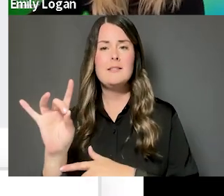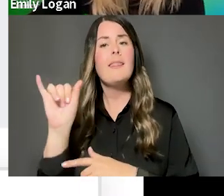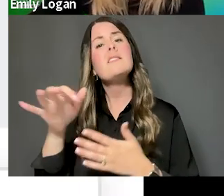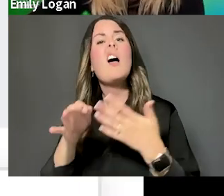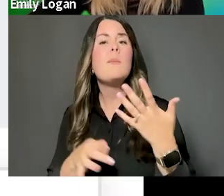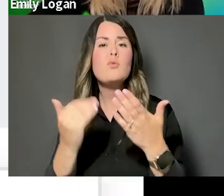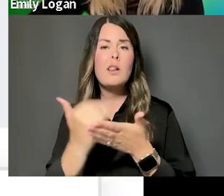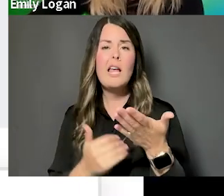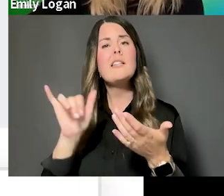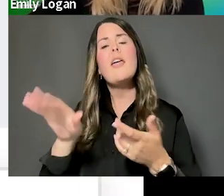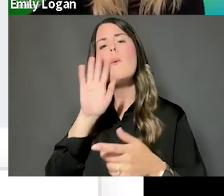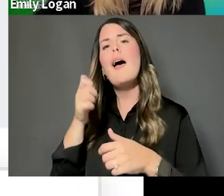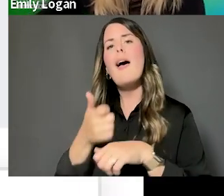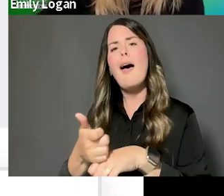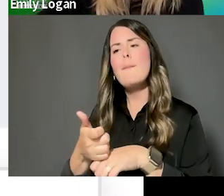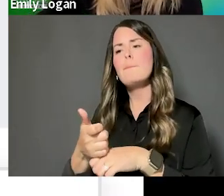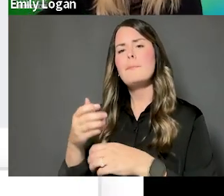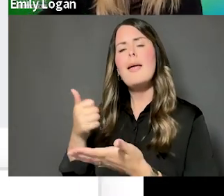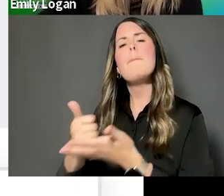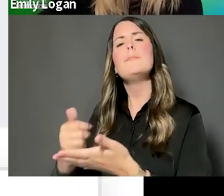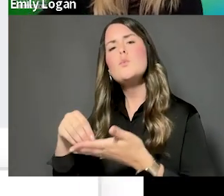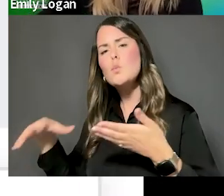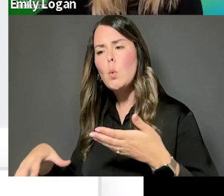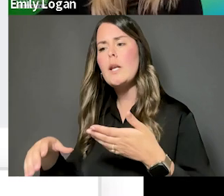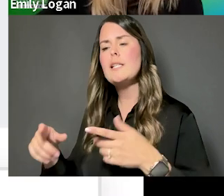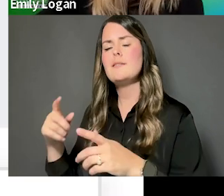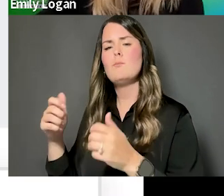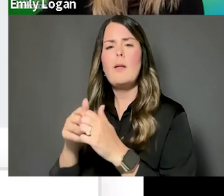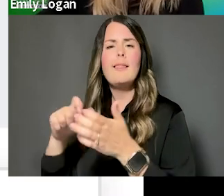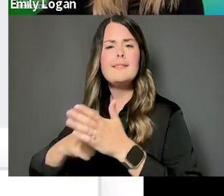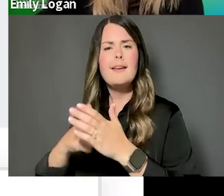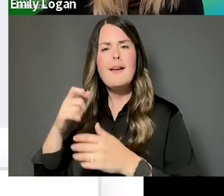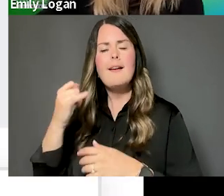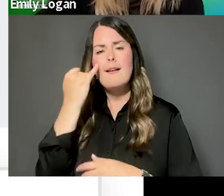is an optional lesson that can reinforce these key ideas.